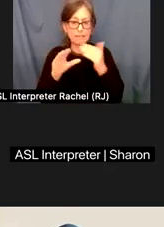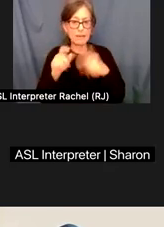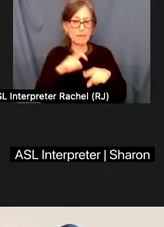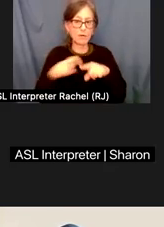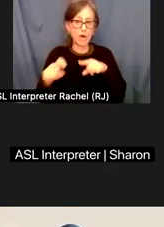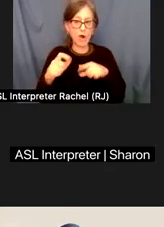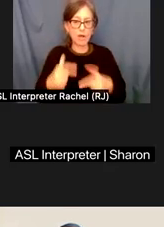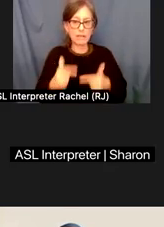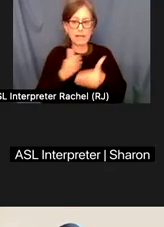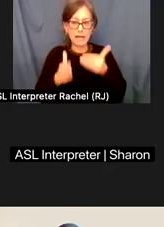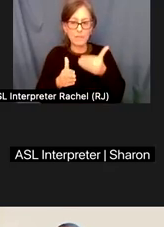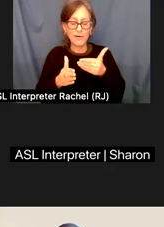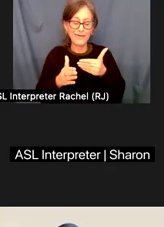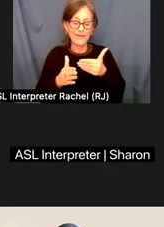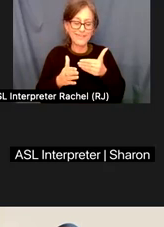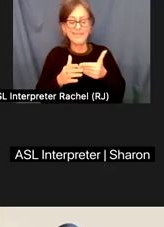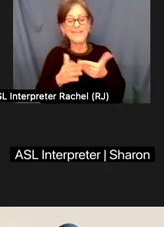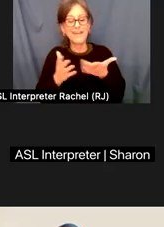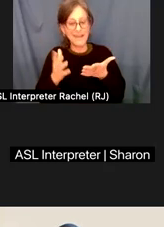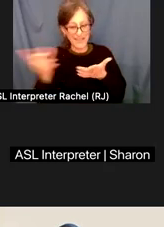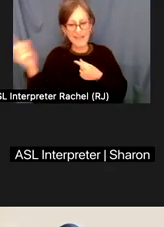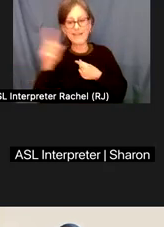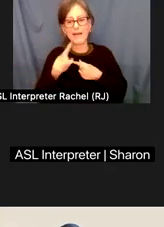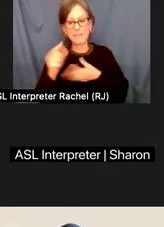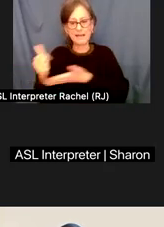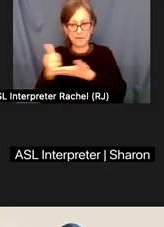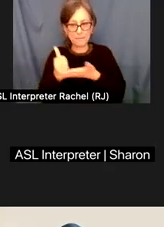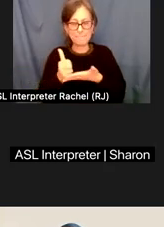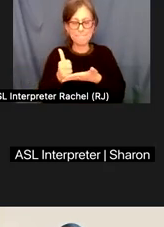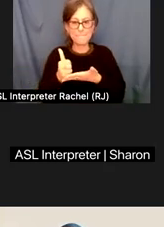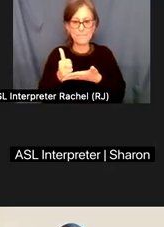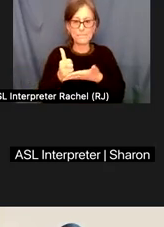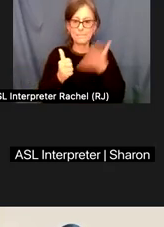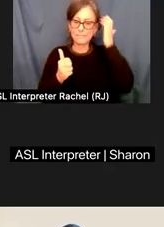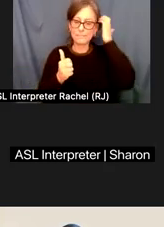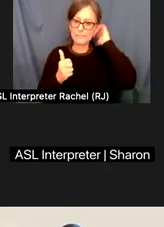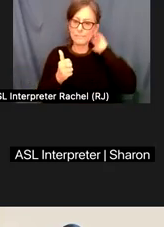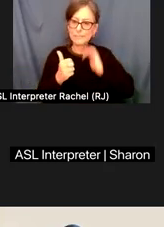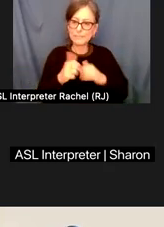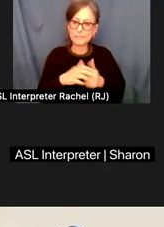neighbor or call a friend, phone a friend, and they can come through and help you, access what you need.